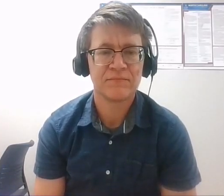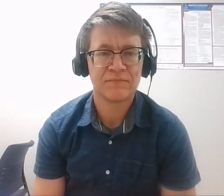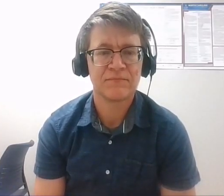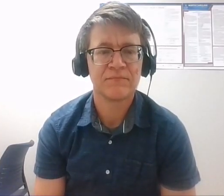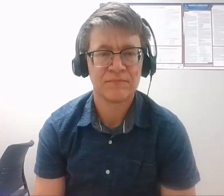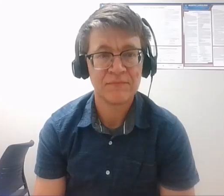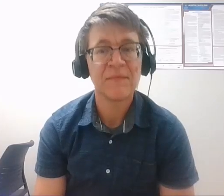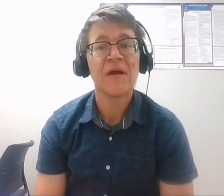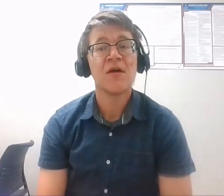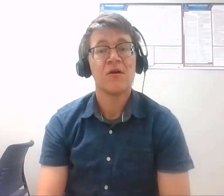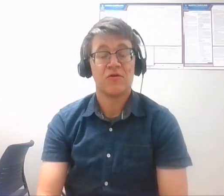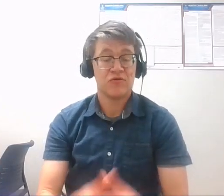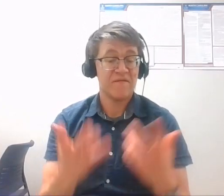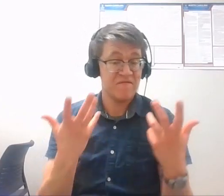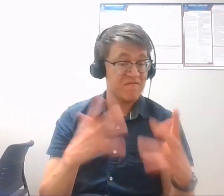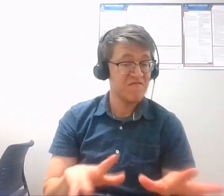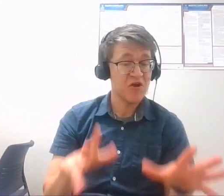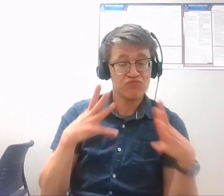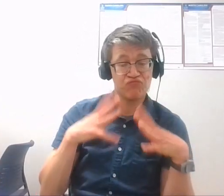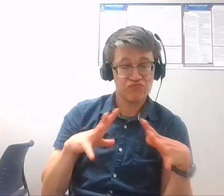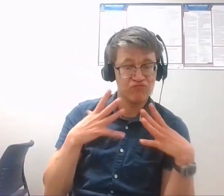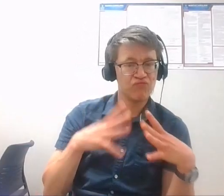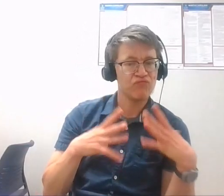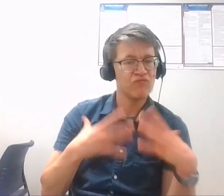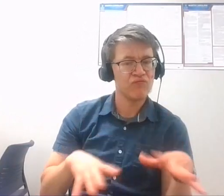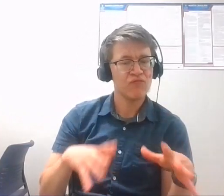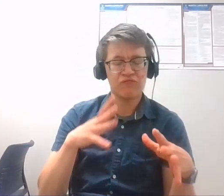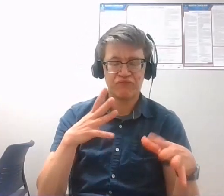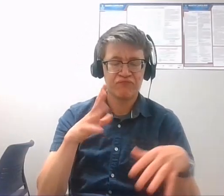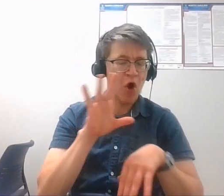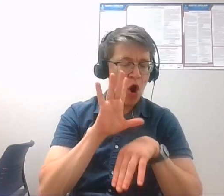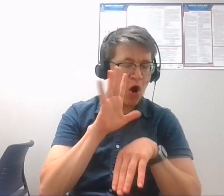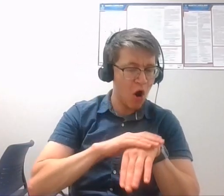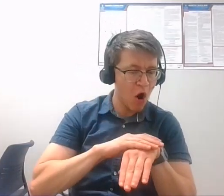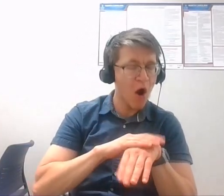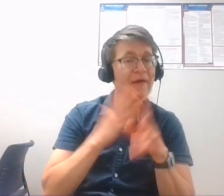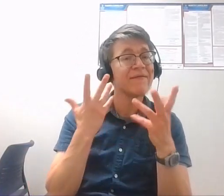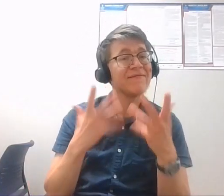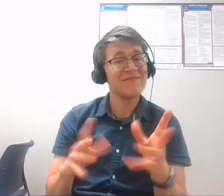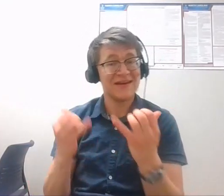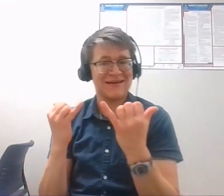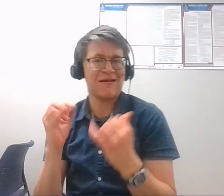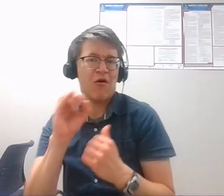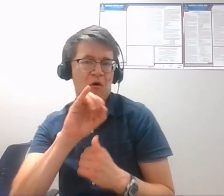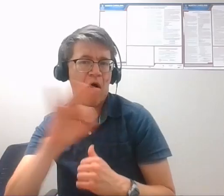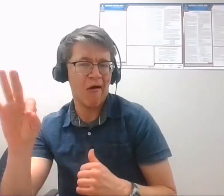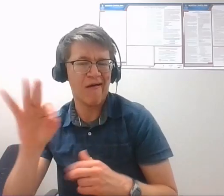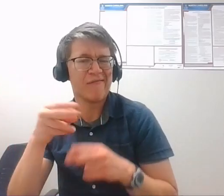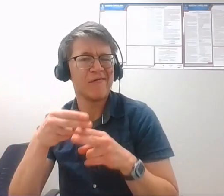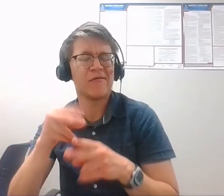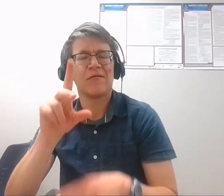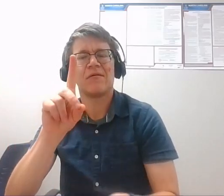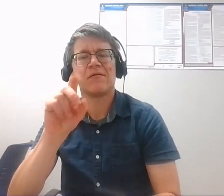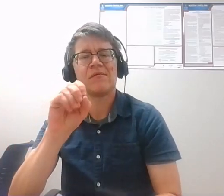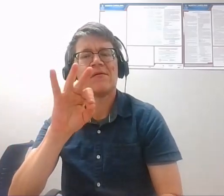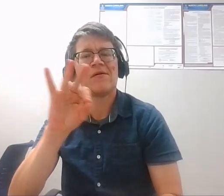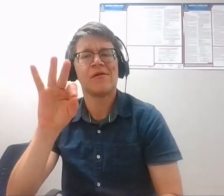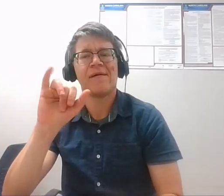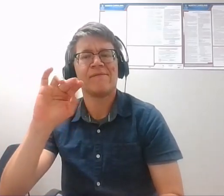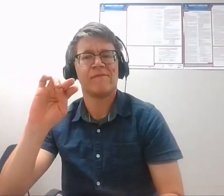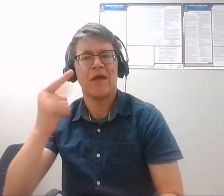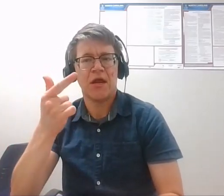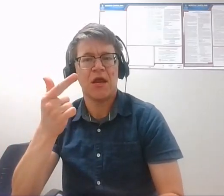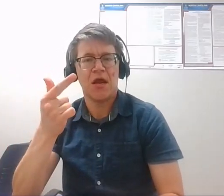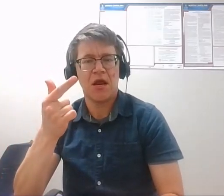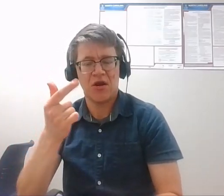The first step in the procedure to remove personal protective equipment is doffing the gloves. Gloves are removed first because they are likely